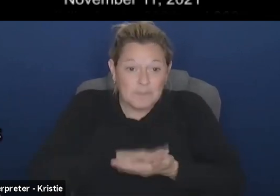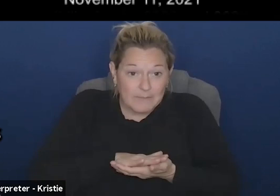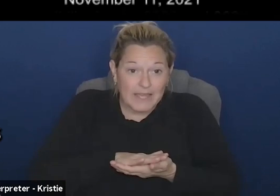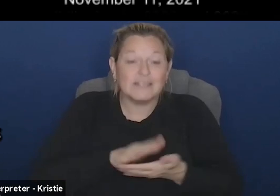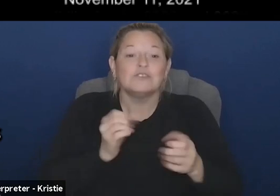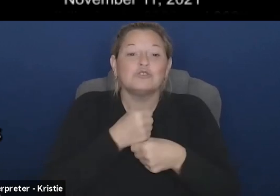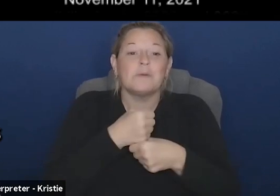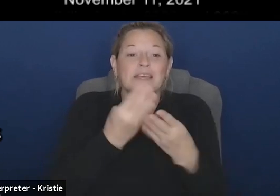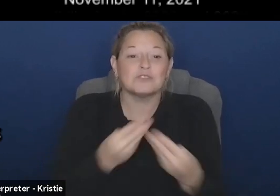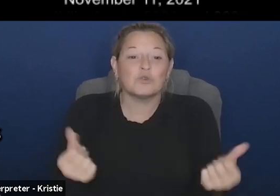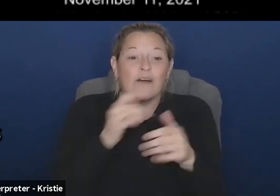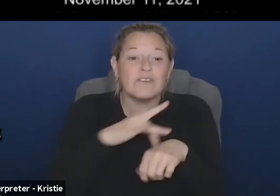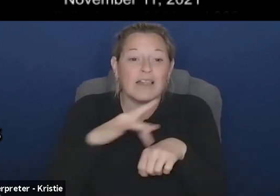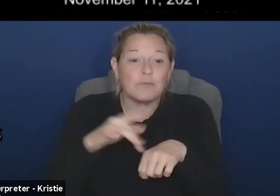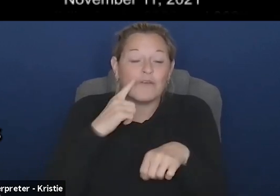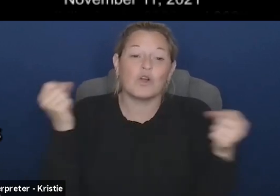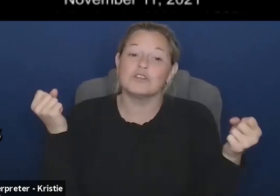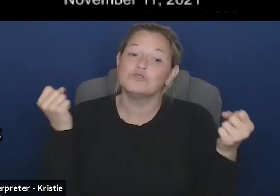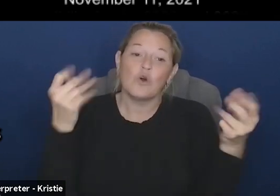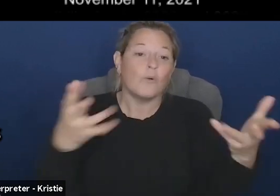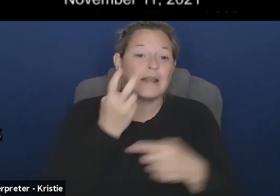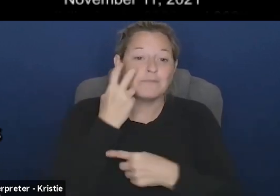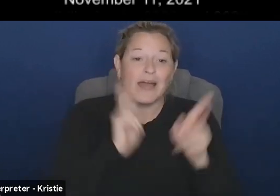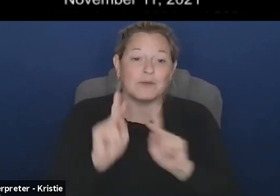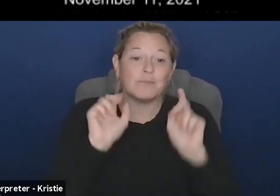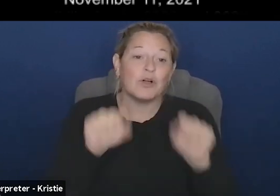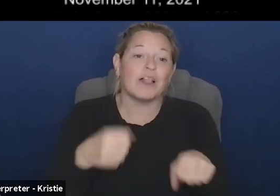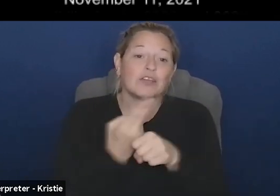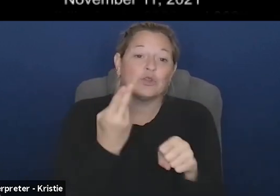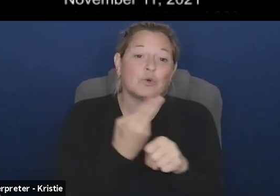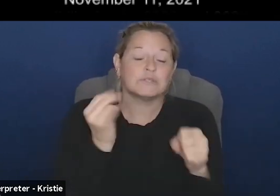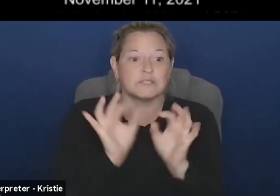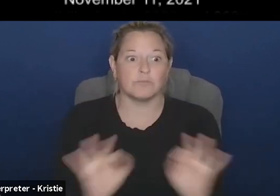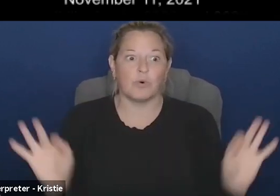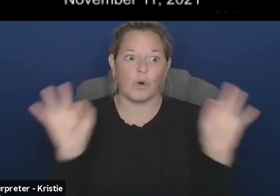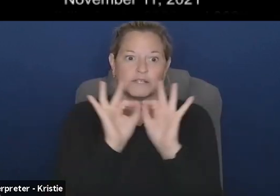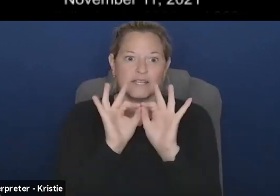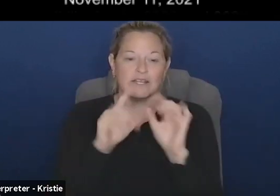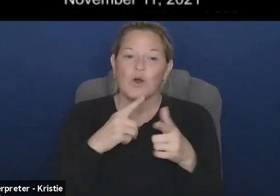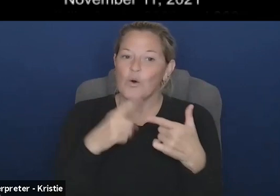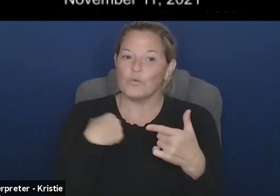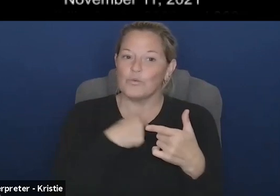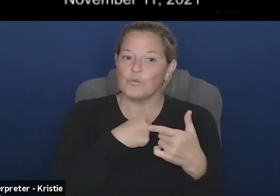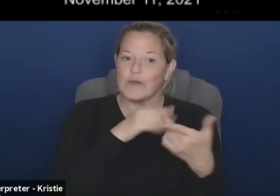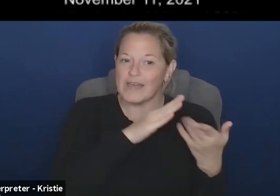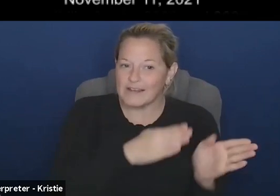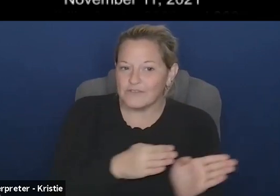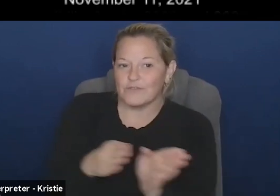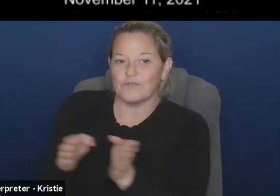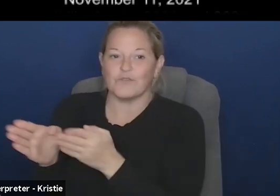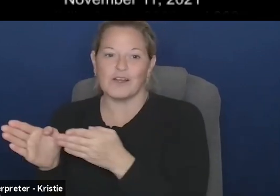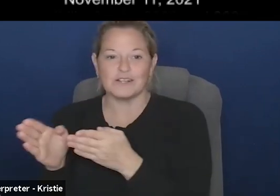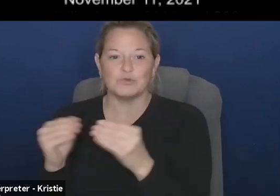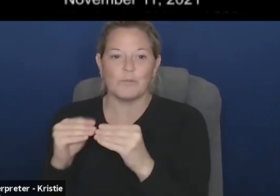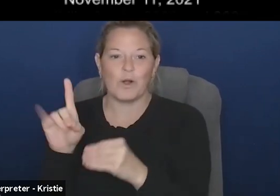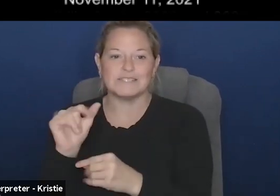solutions available for mass use will be increasingly important as we move into an even more digitalized world. Joshua,